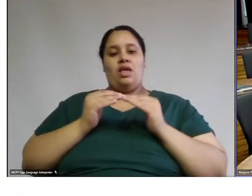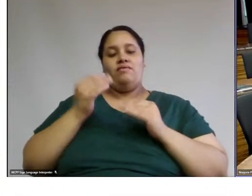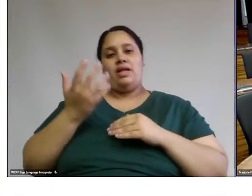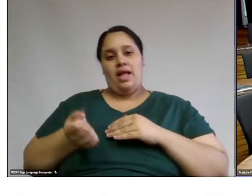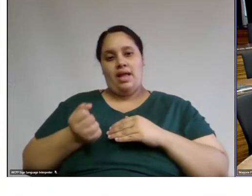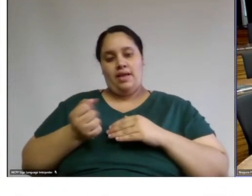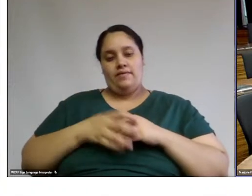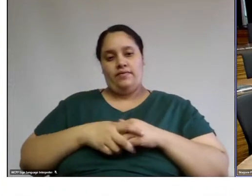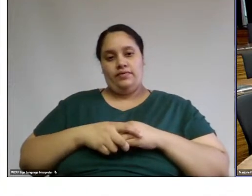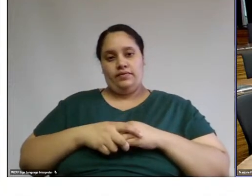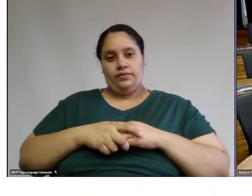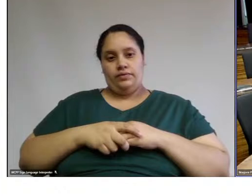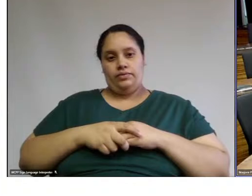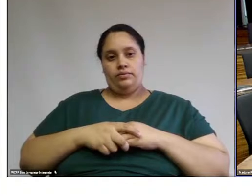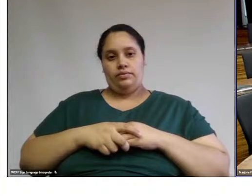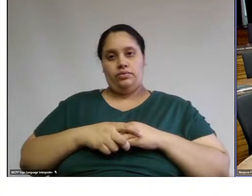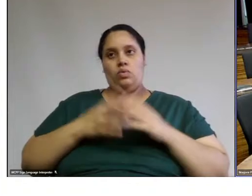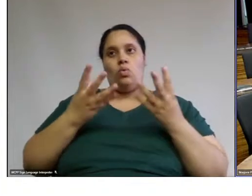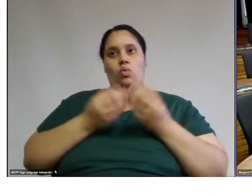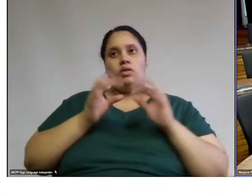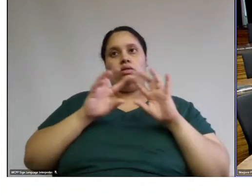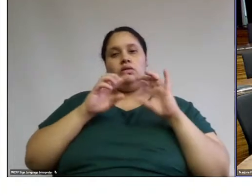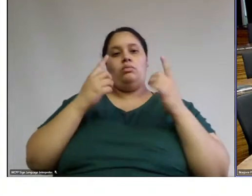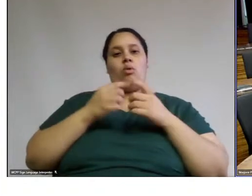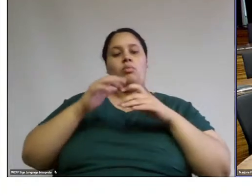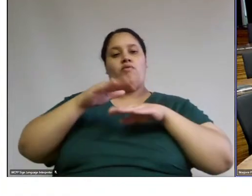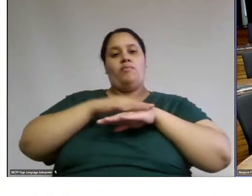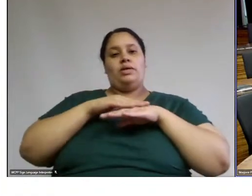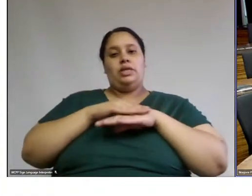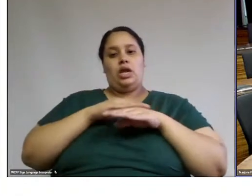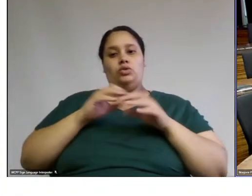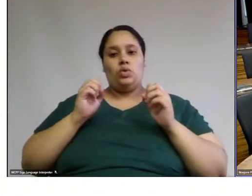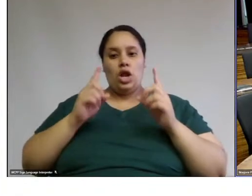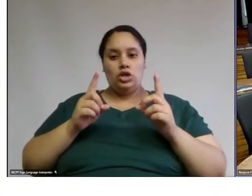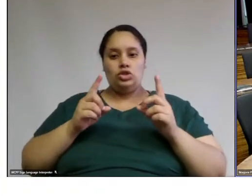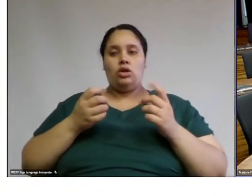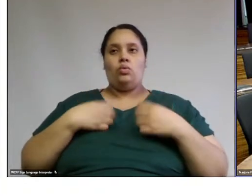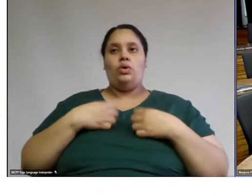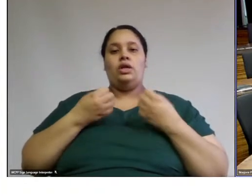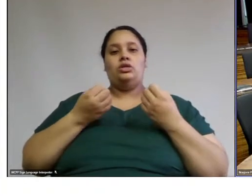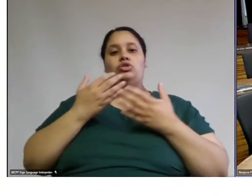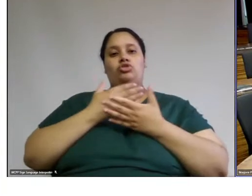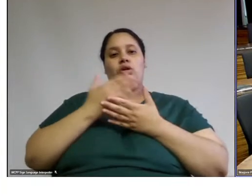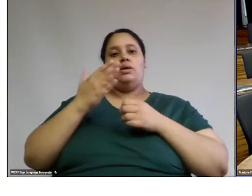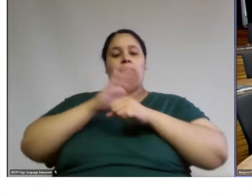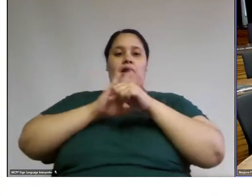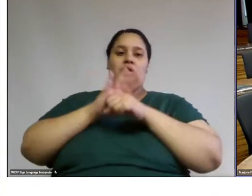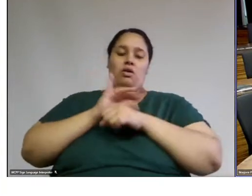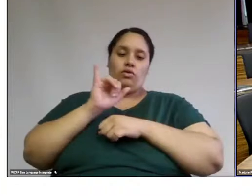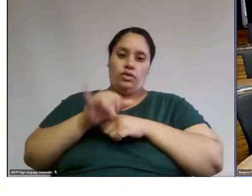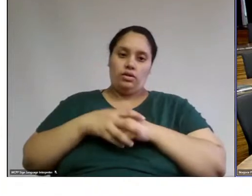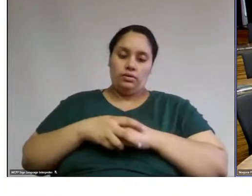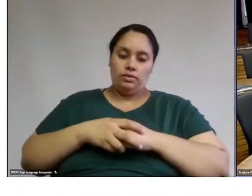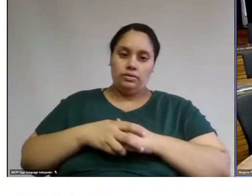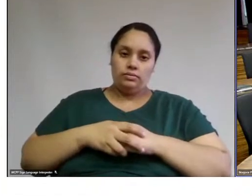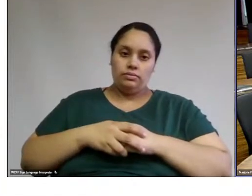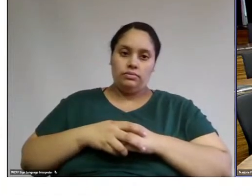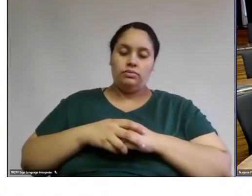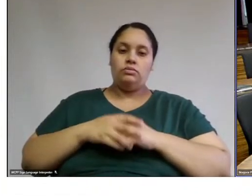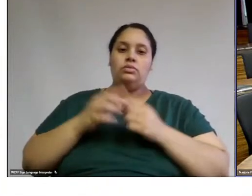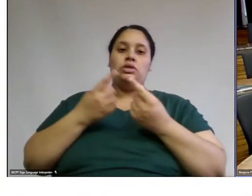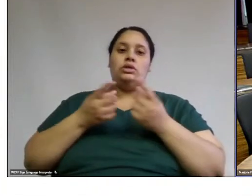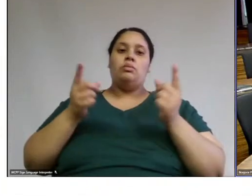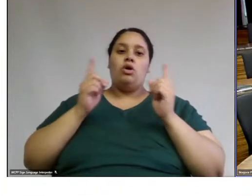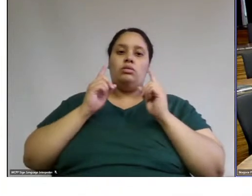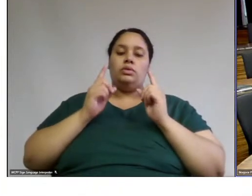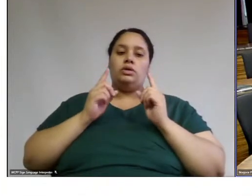with Department of Basic Education. Just to give a bit of background around that, this department started off with